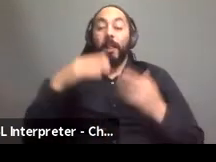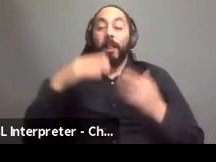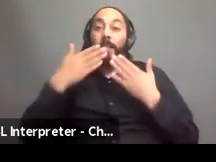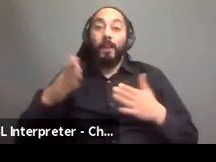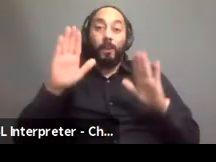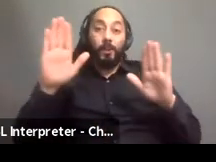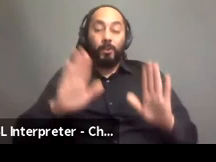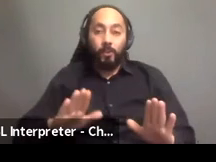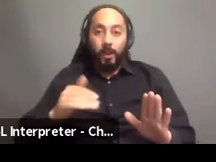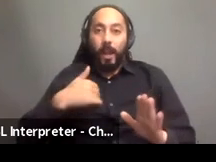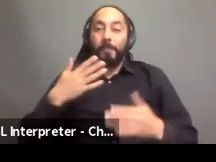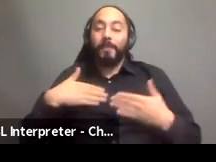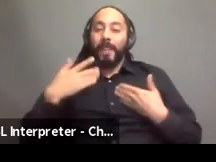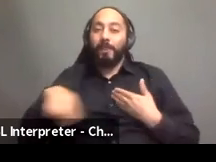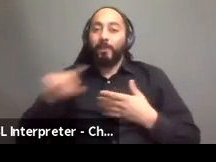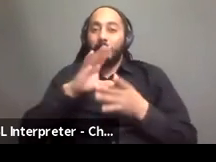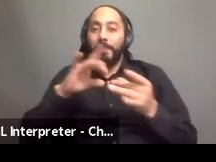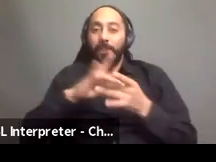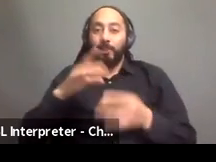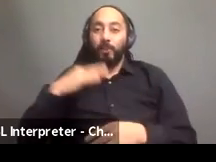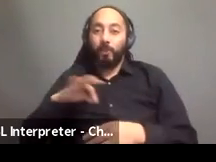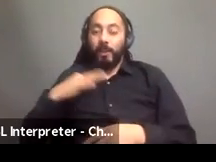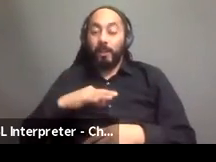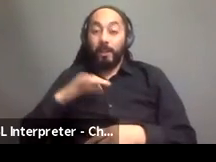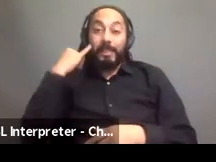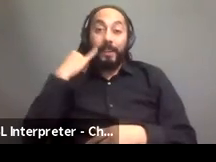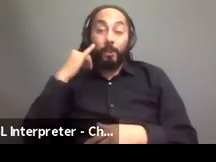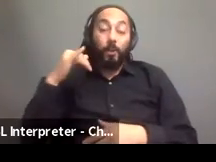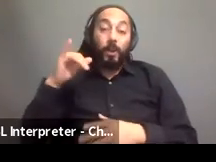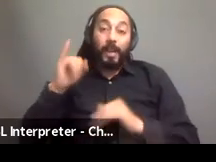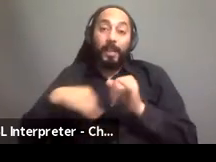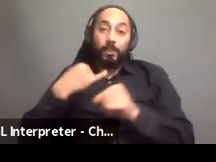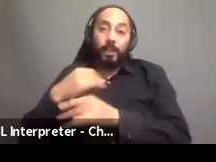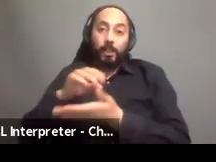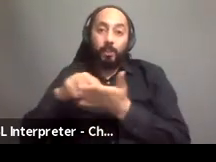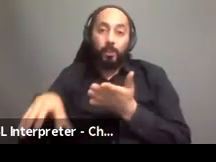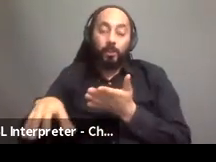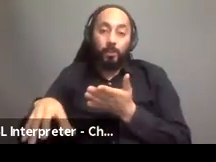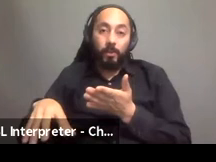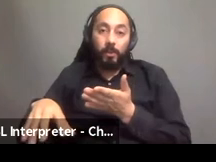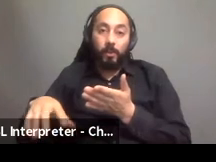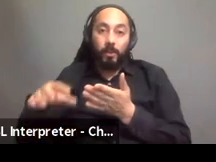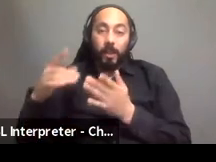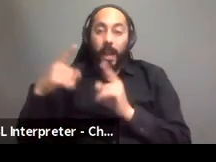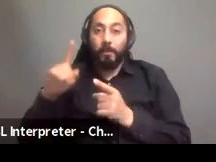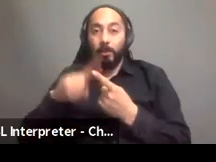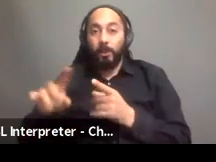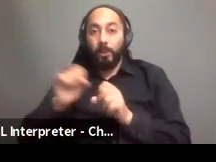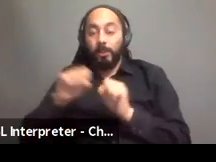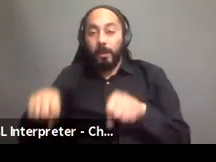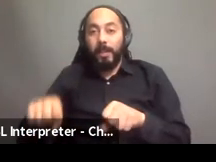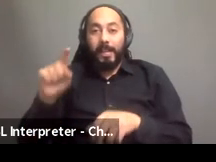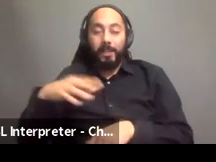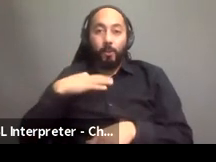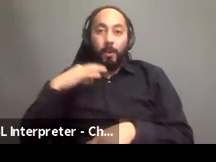the credit as well, because if you're an international student and something happens to your semester, you got to reapply for a new visa each